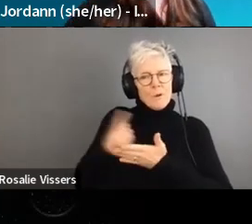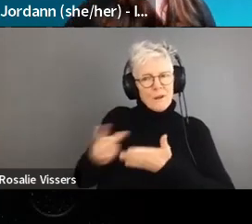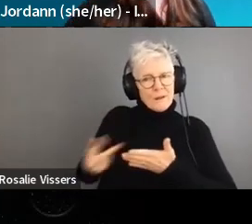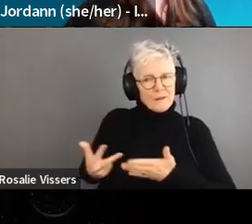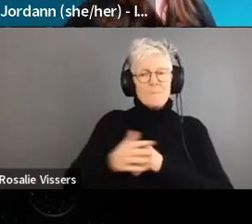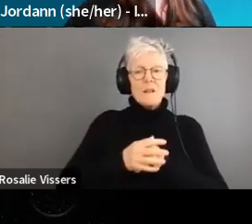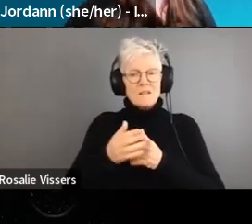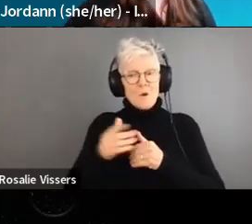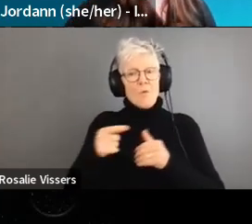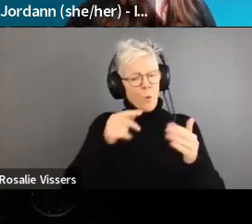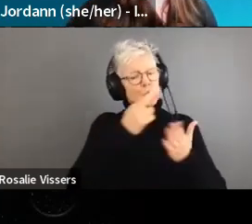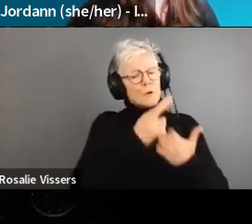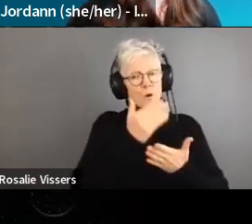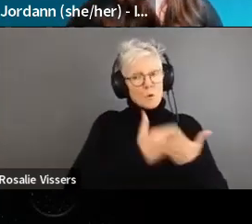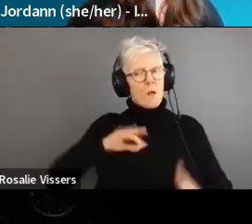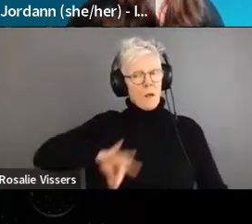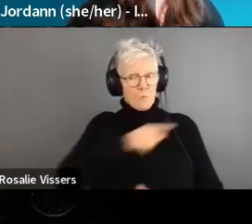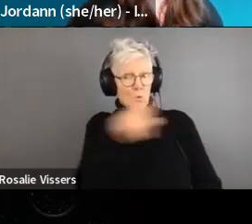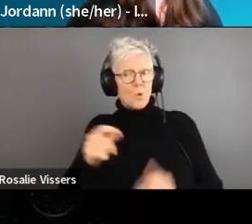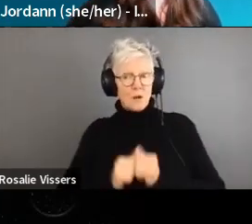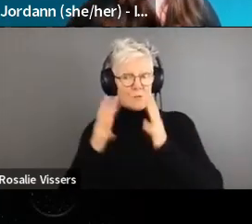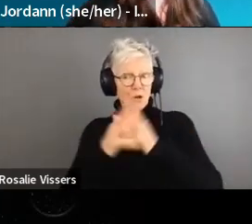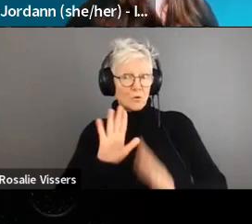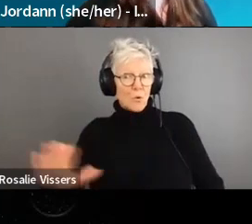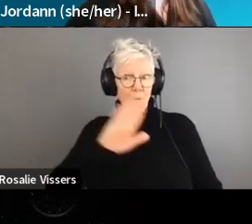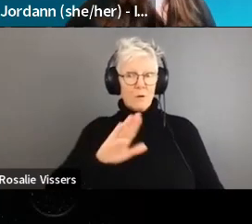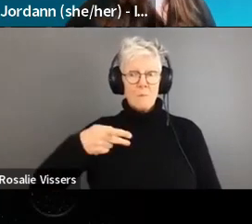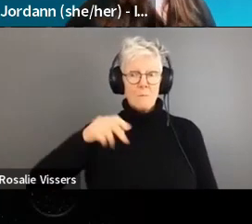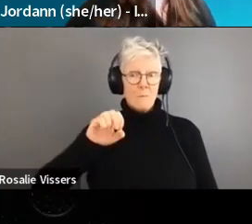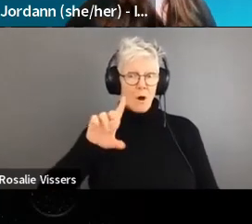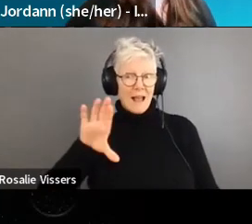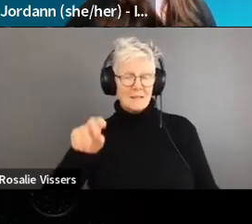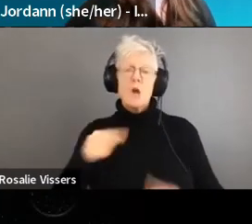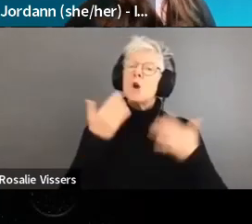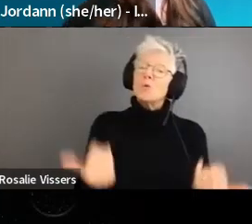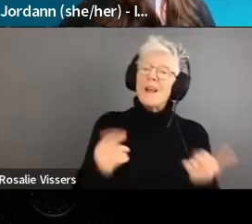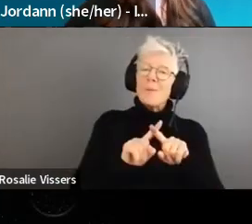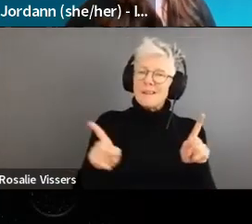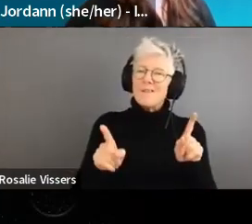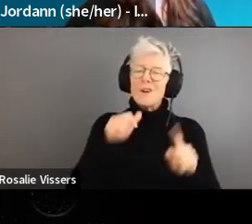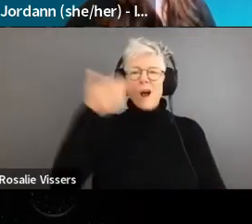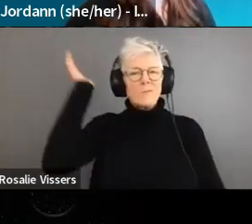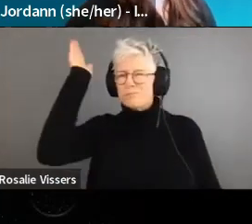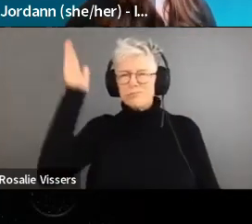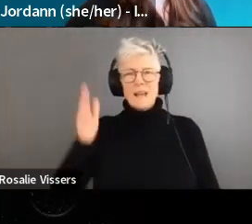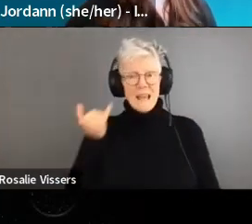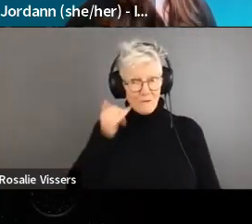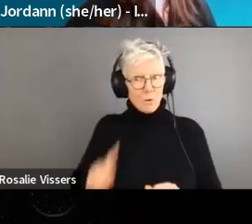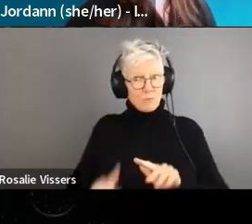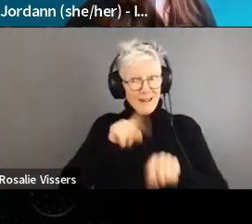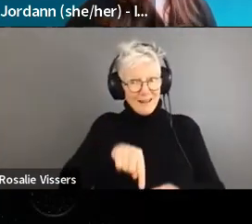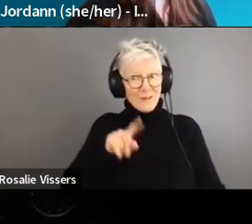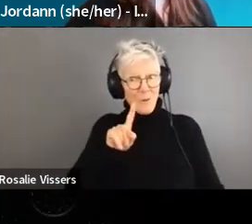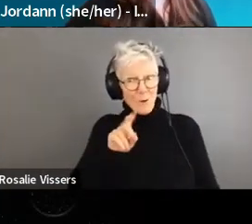podcast. Today's session is going to work a bit differently than the other two sessions we've had if you did attend those, since we